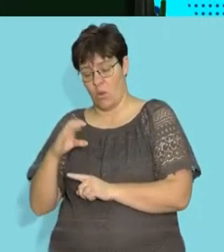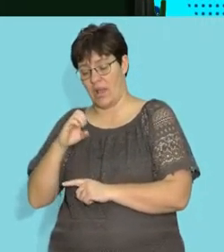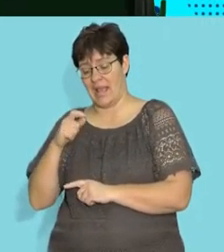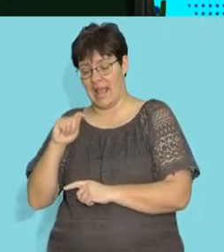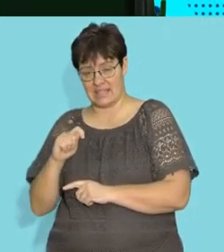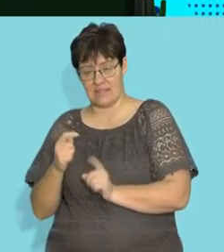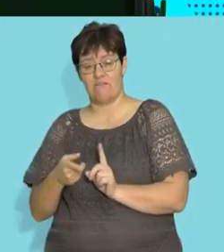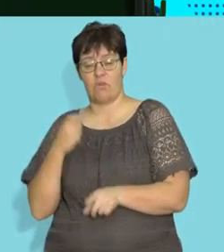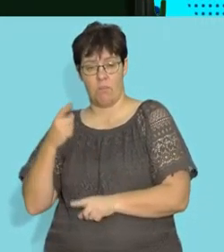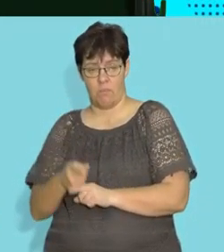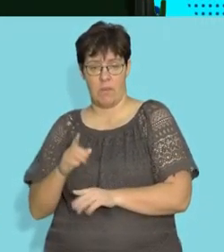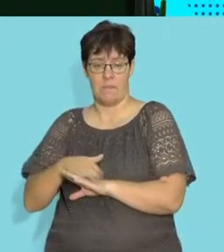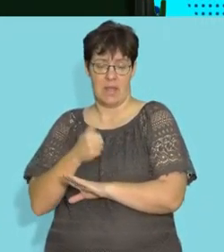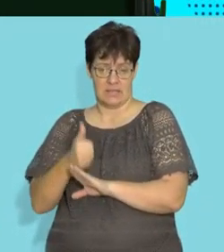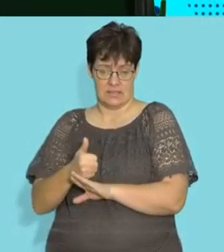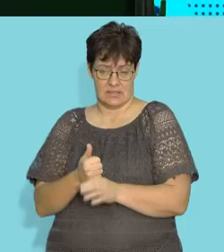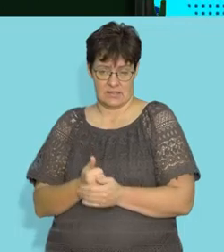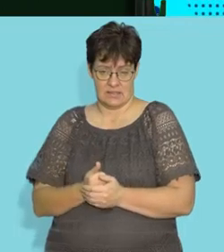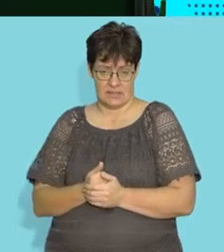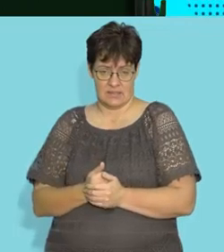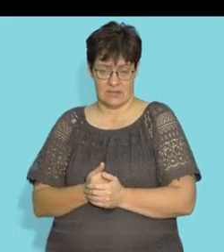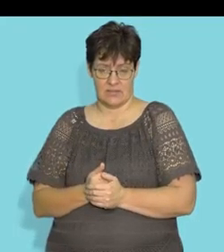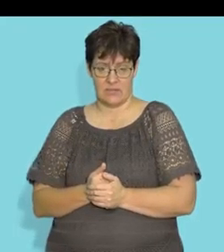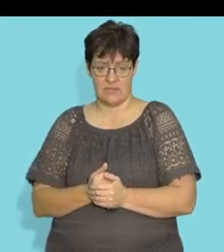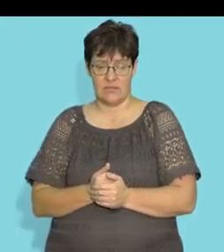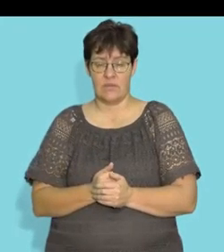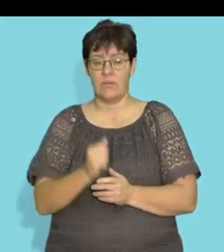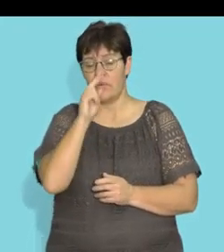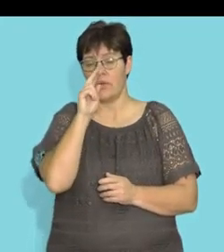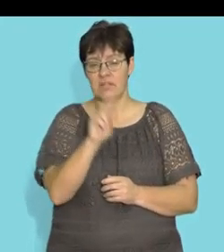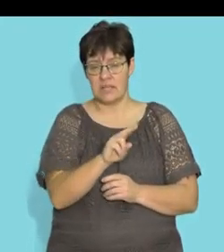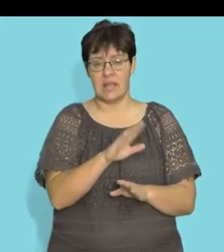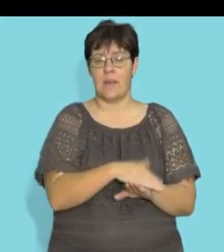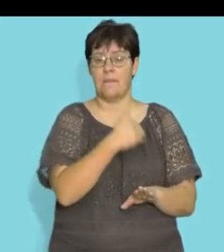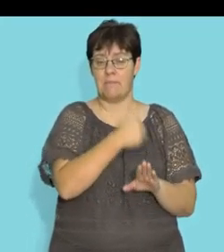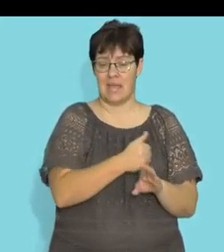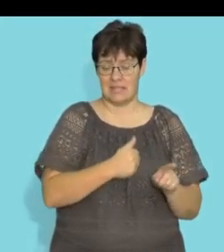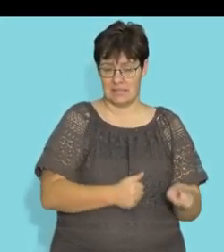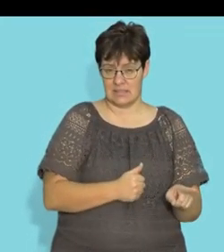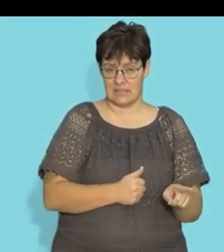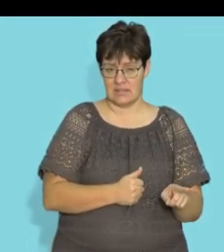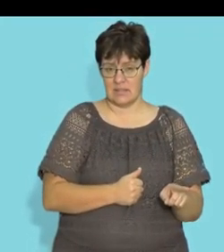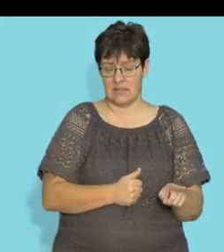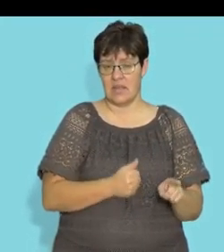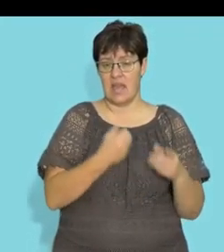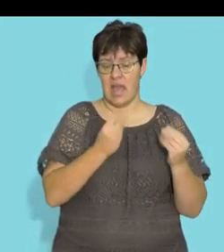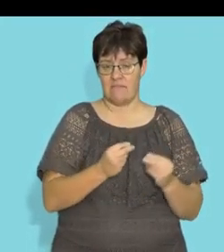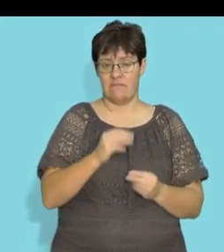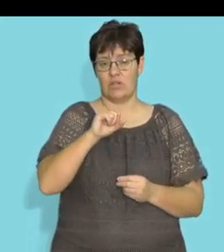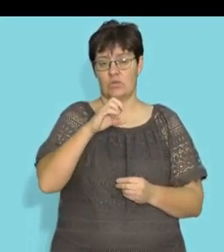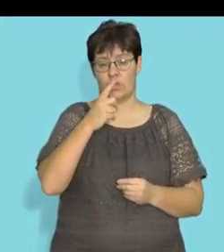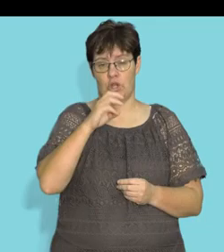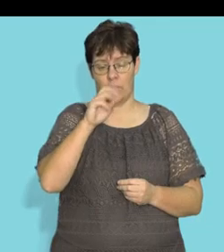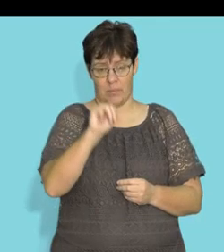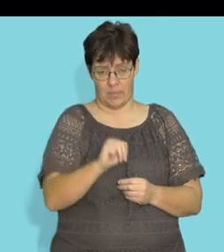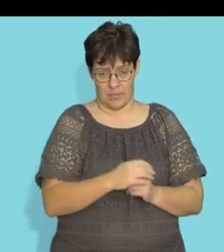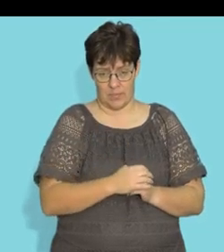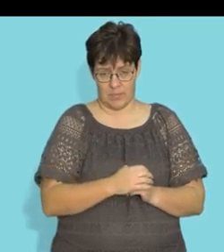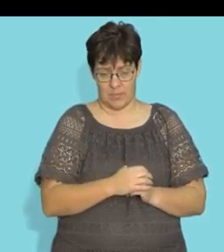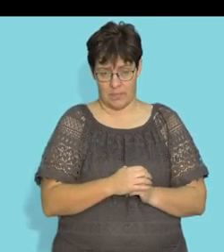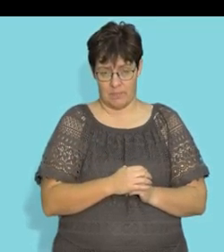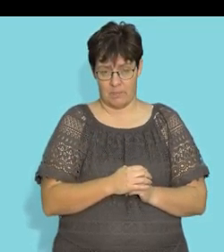here? Now again, I said a little earlier that the anion or the negative ion of my salt comes from the